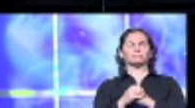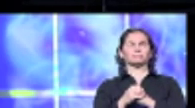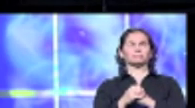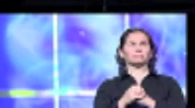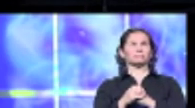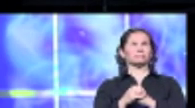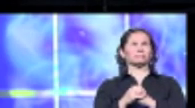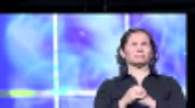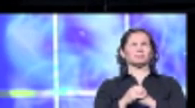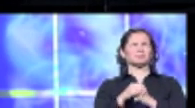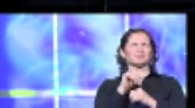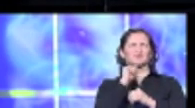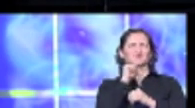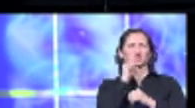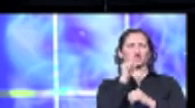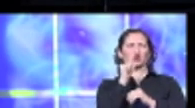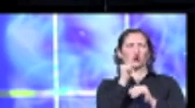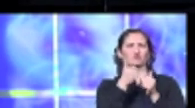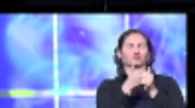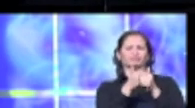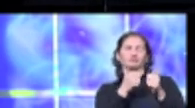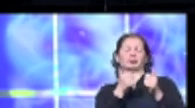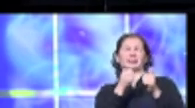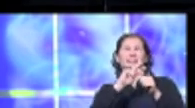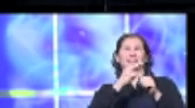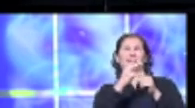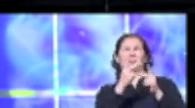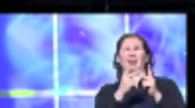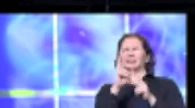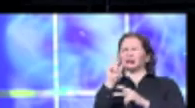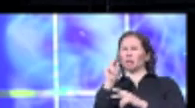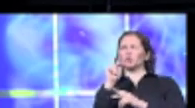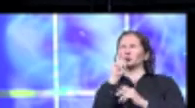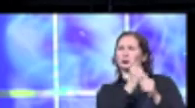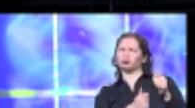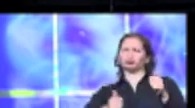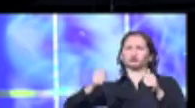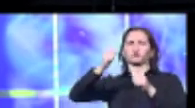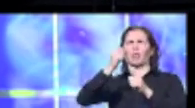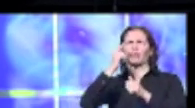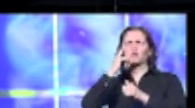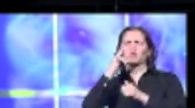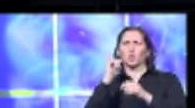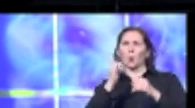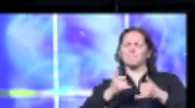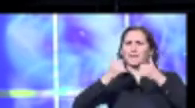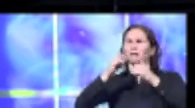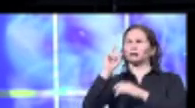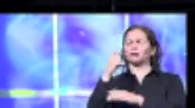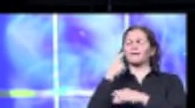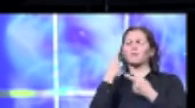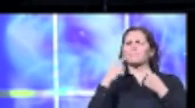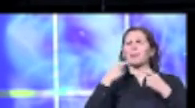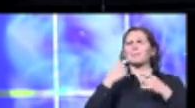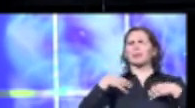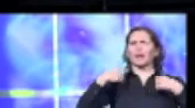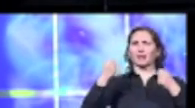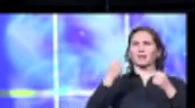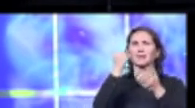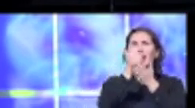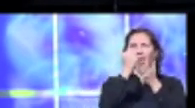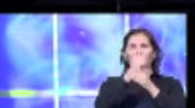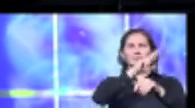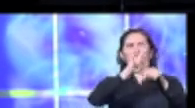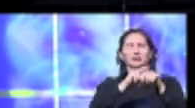a second place. We go for the gold medal of public health. And we have to refocus our nation.